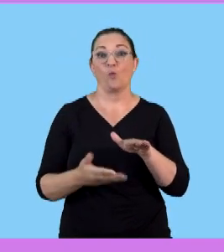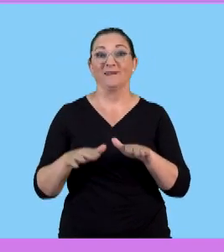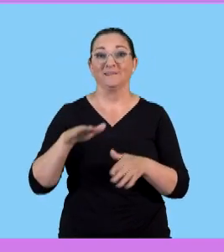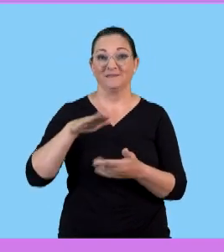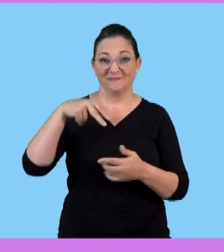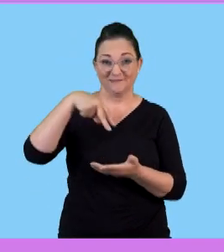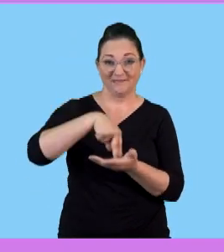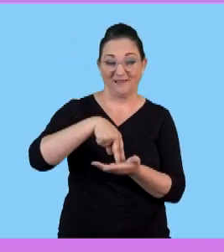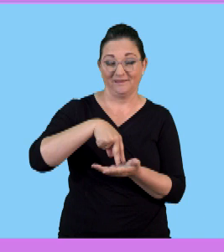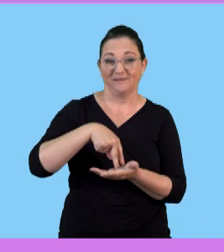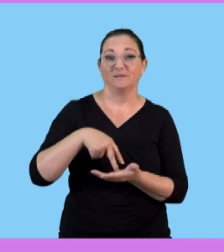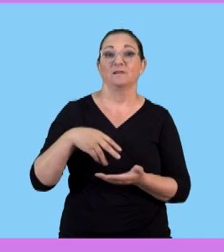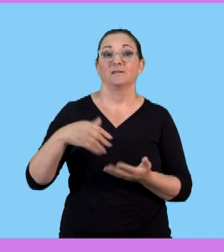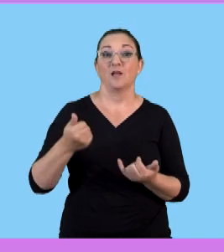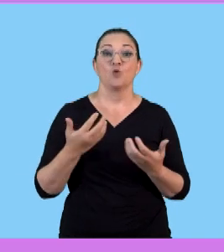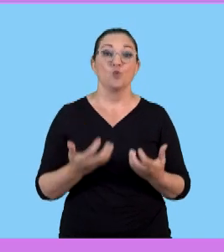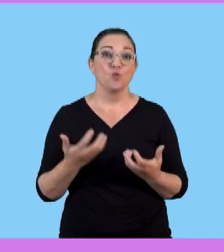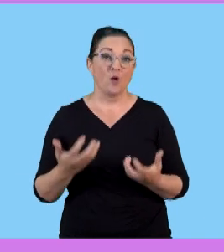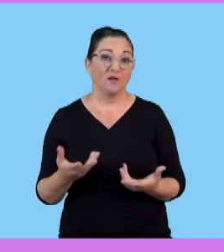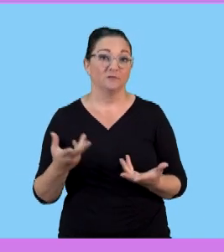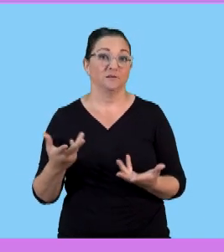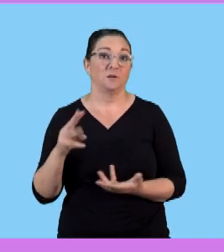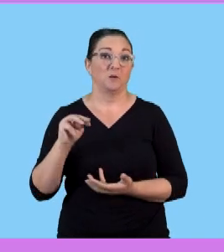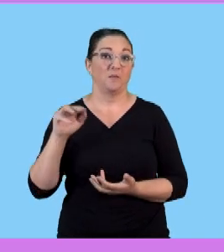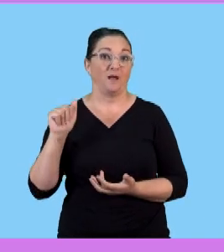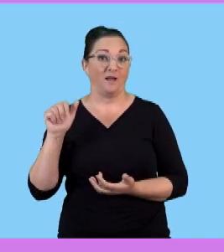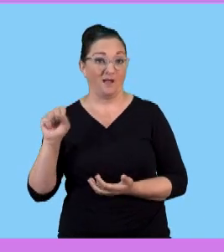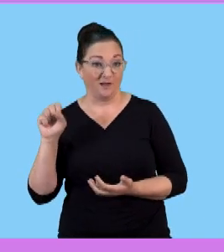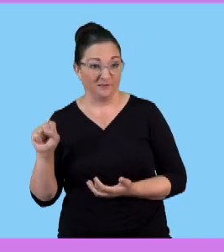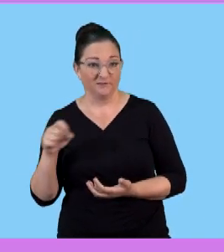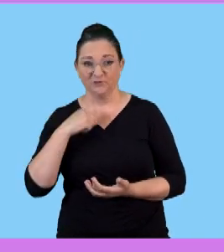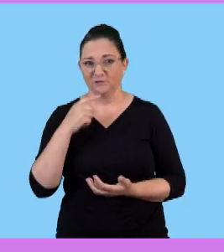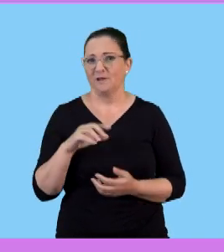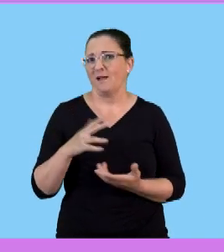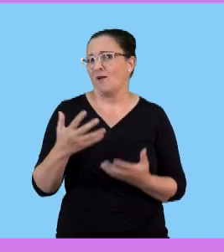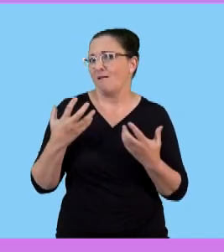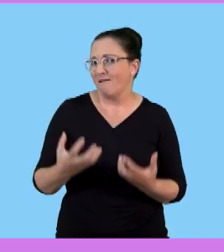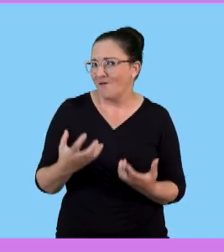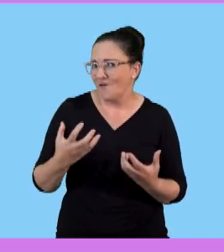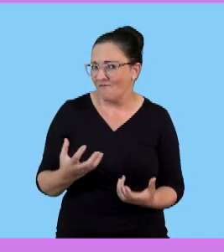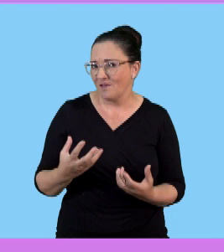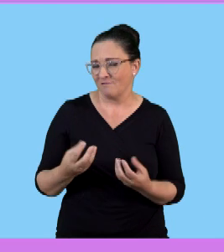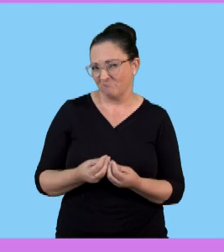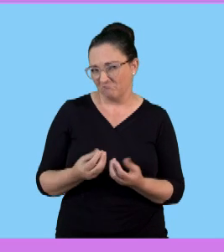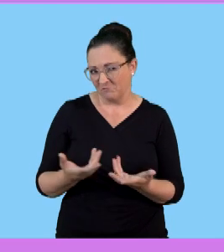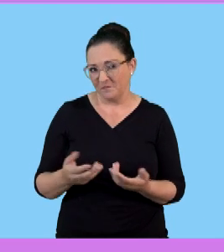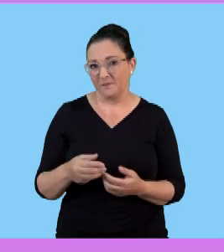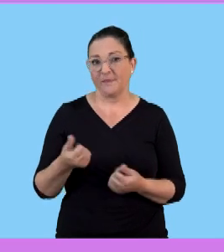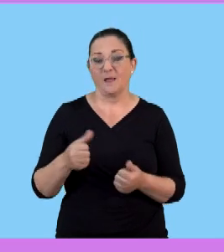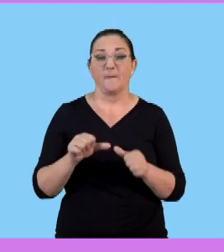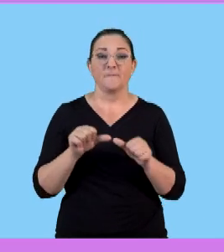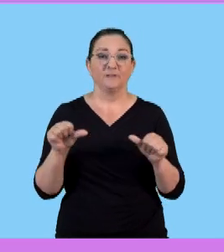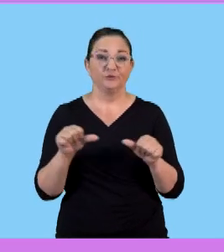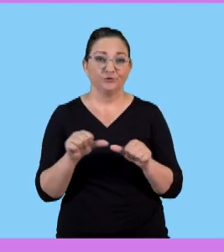is standing. Then weight or mass is an indication of how heavy an object is. And